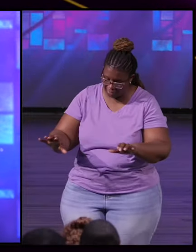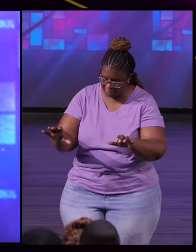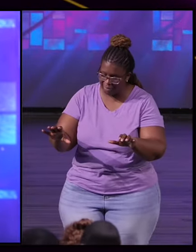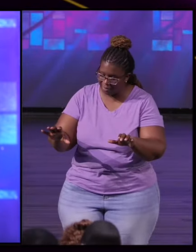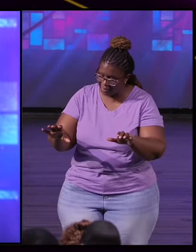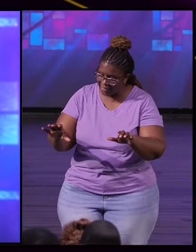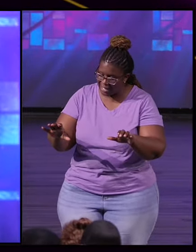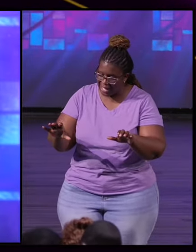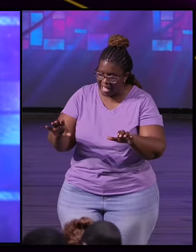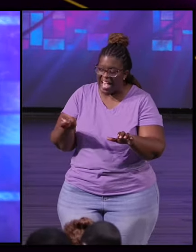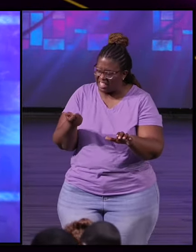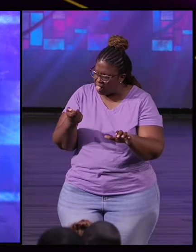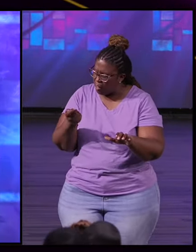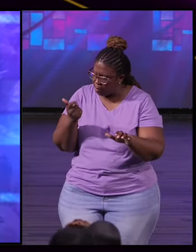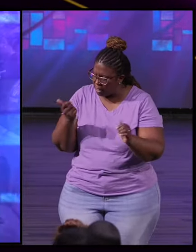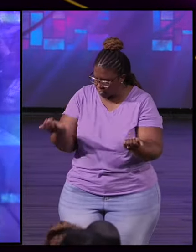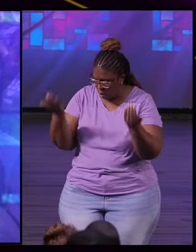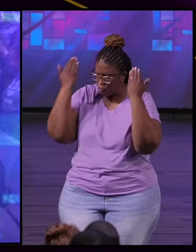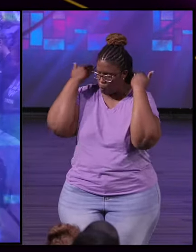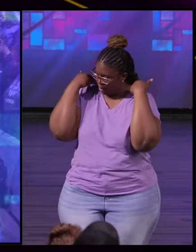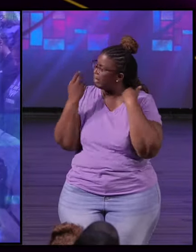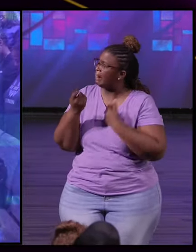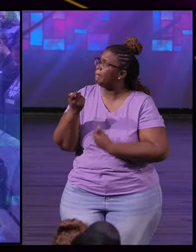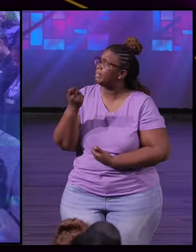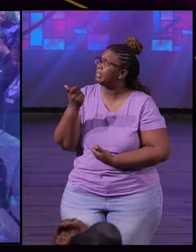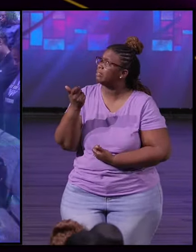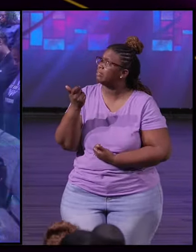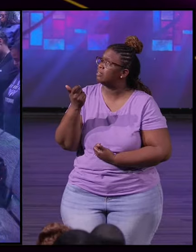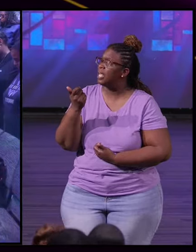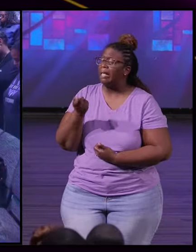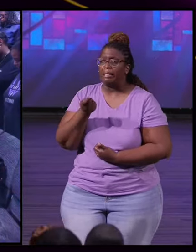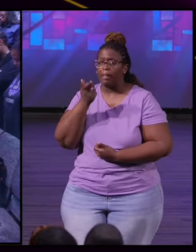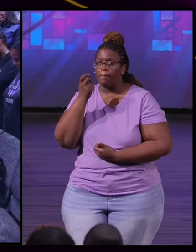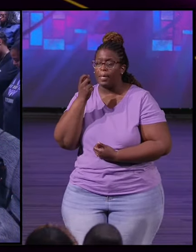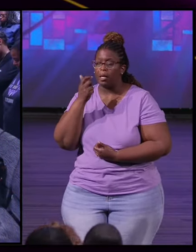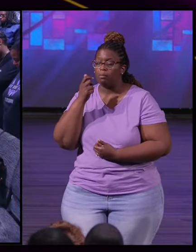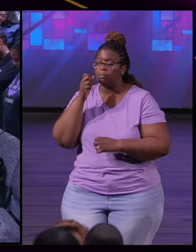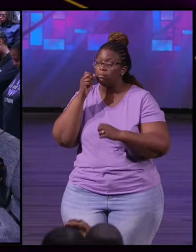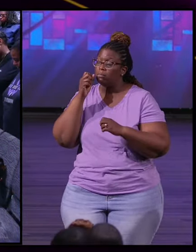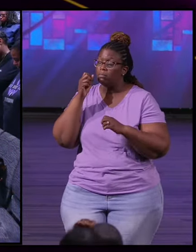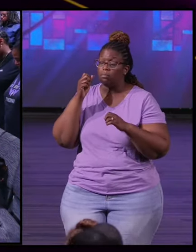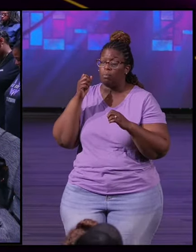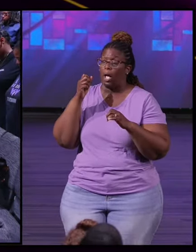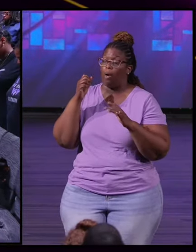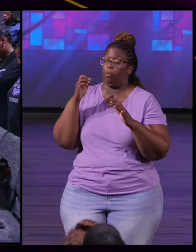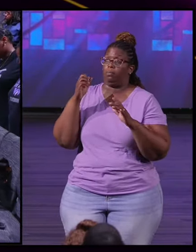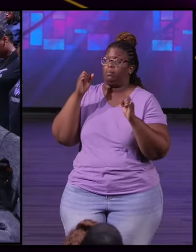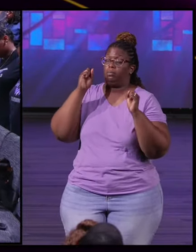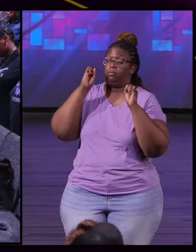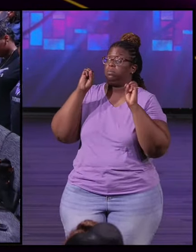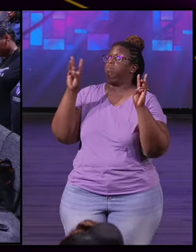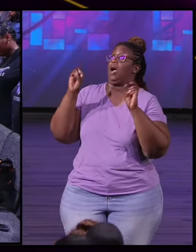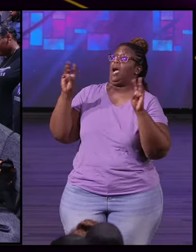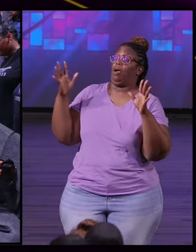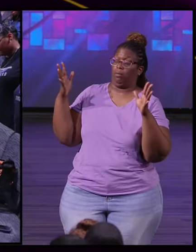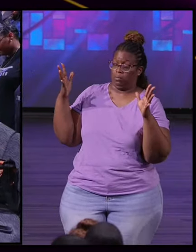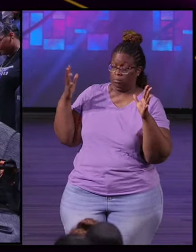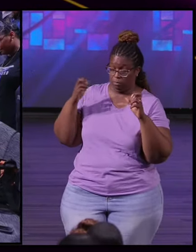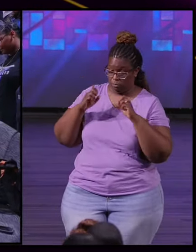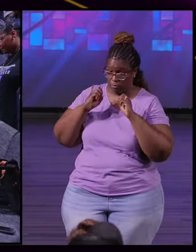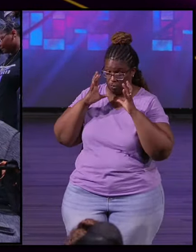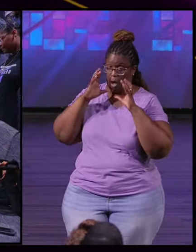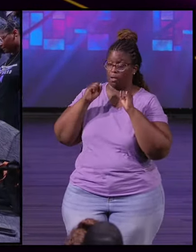It's a little overwhelming, God. It's a little mind-boggling. And God, today we witness